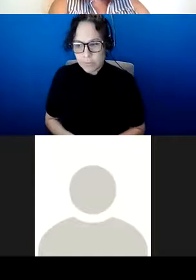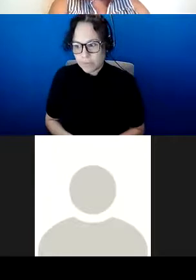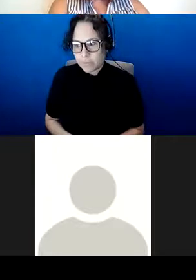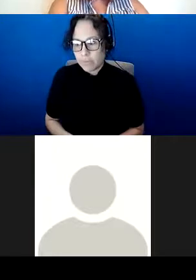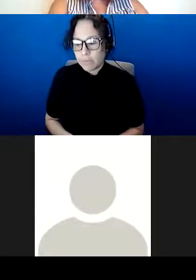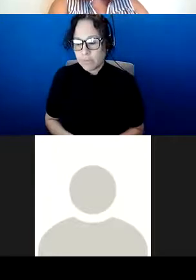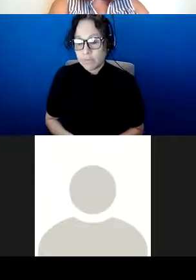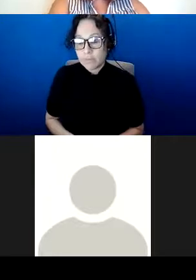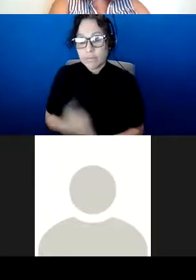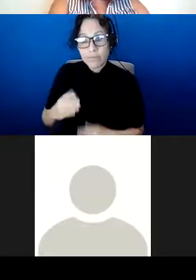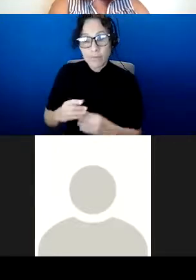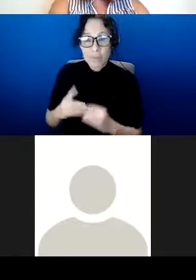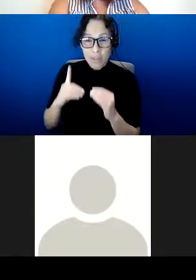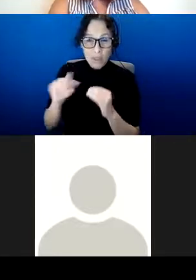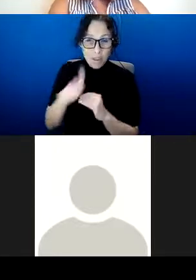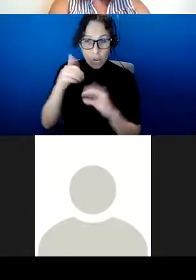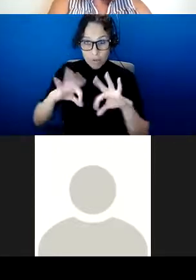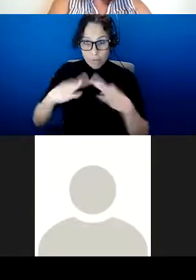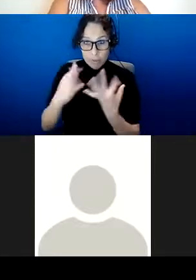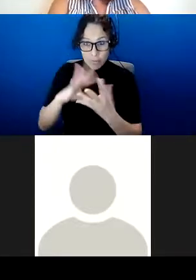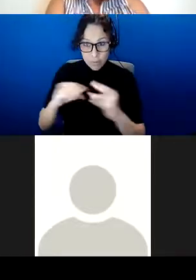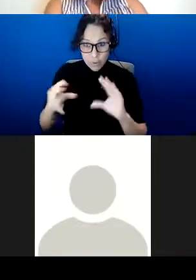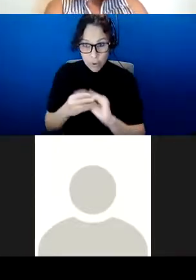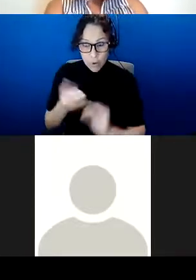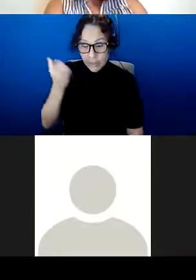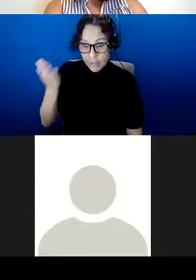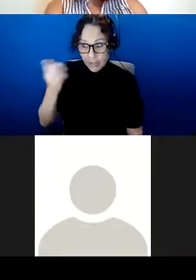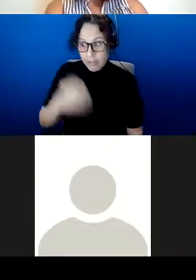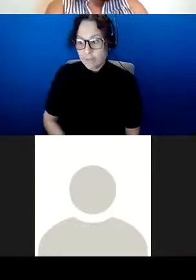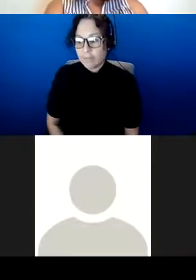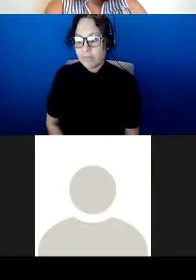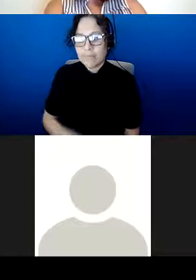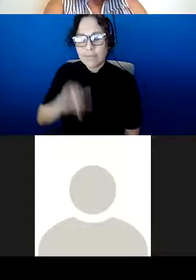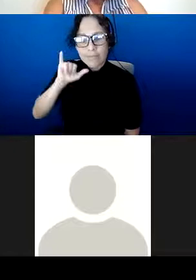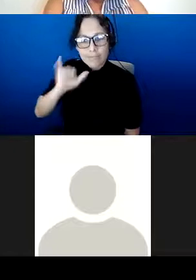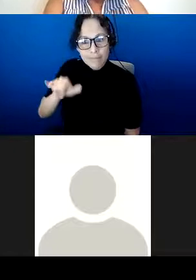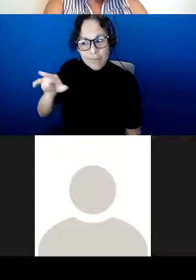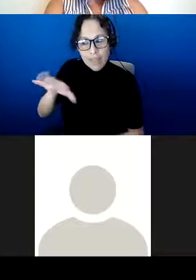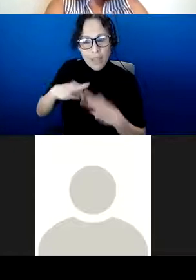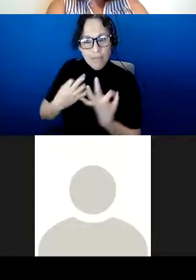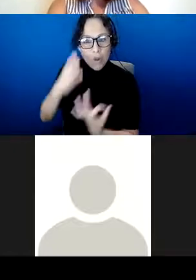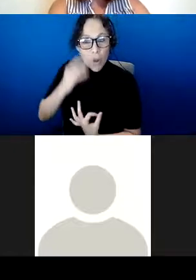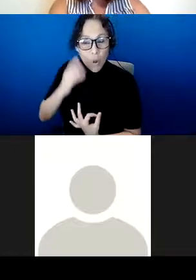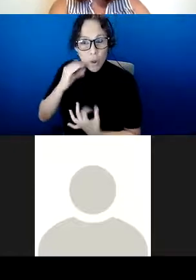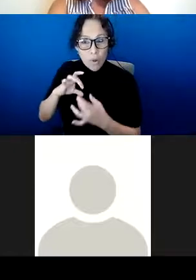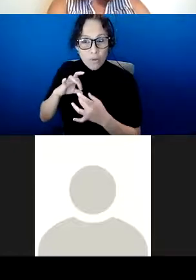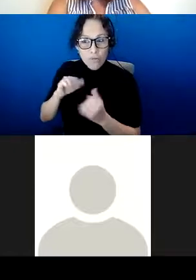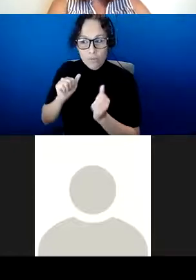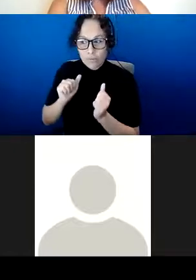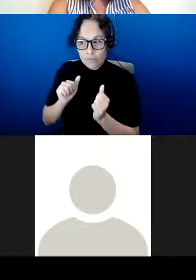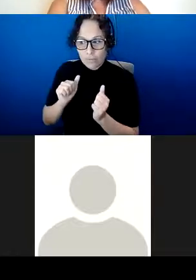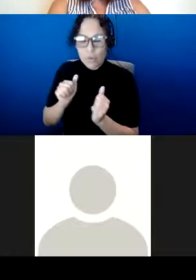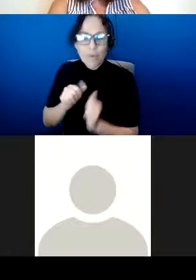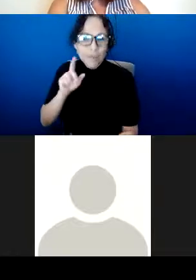Let's talk about another family story. This is the family's experience with a hearing accommodation